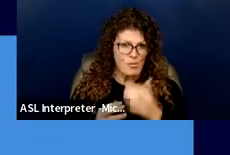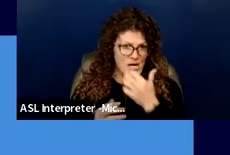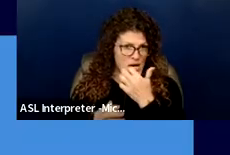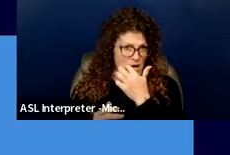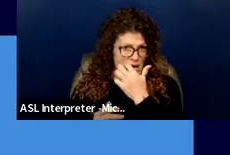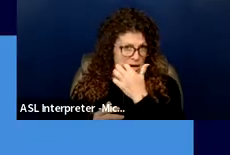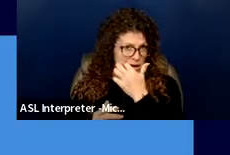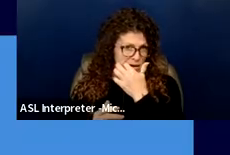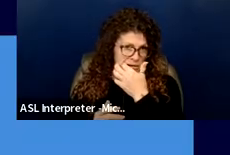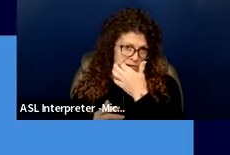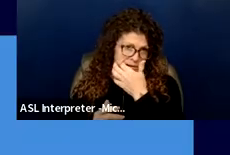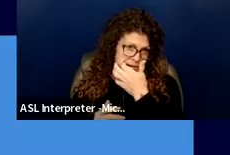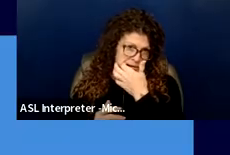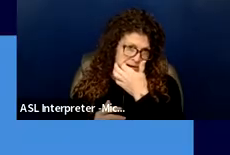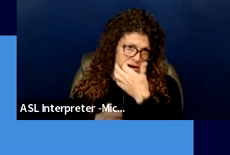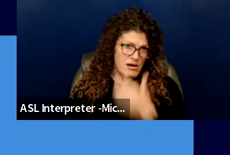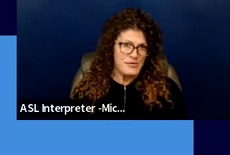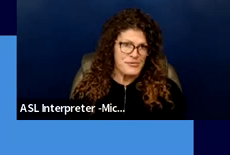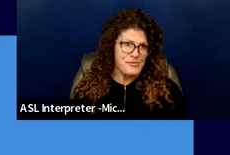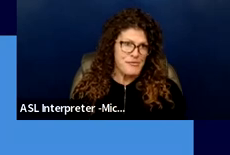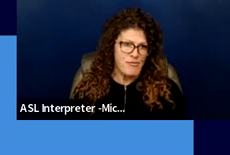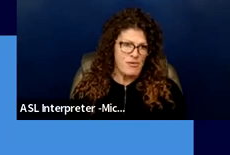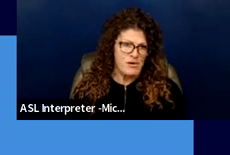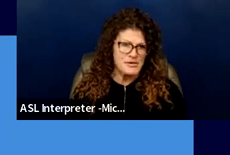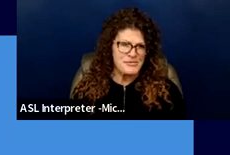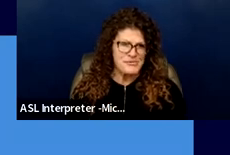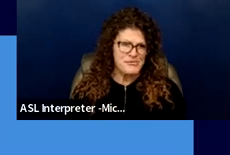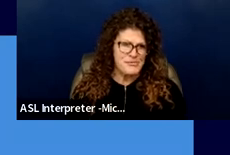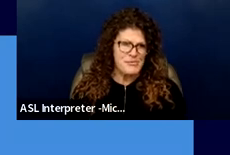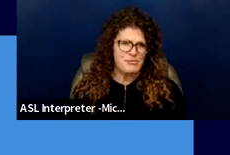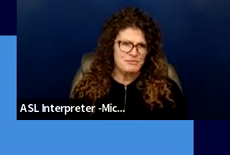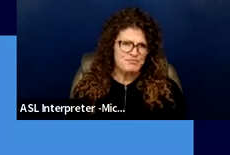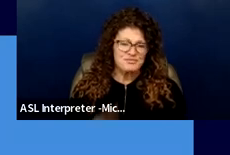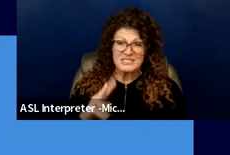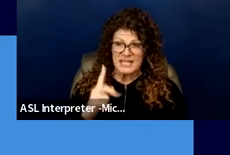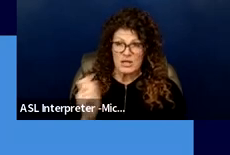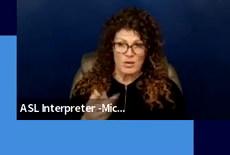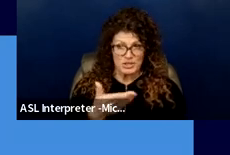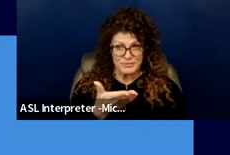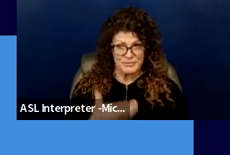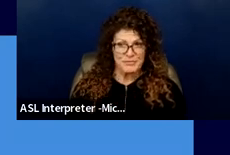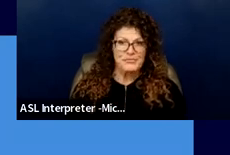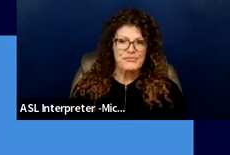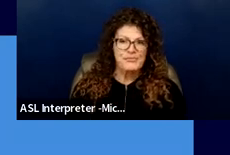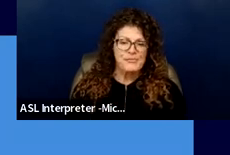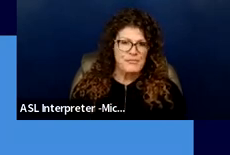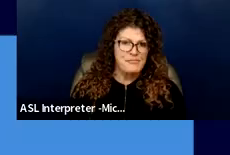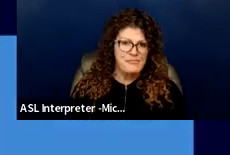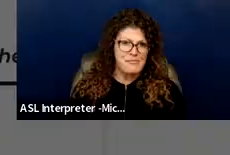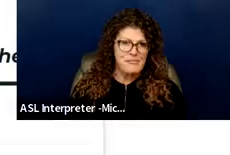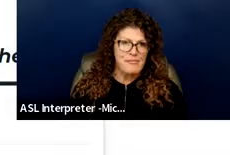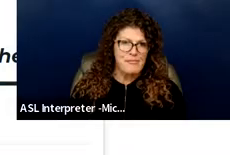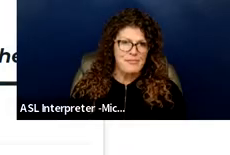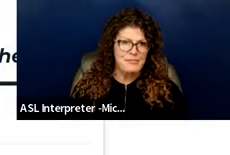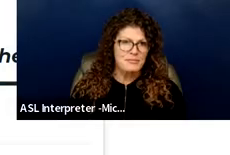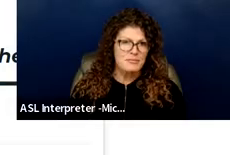The second open response question was, what question would you most like a candidate for the job to answer?